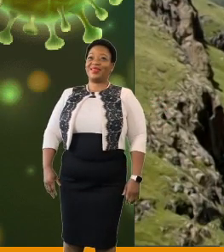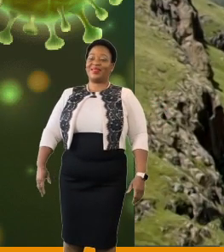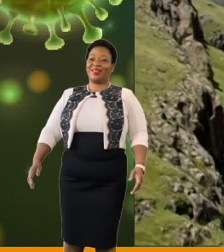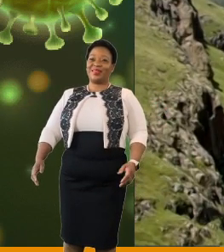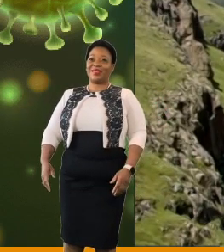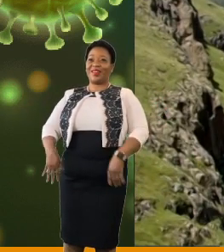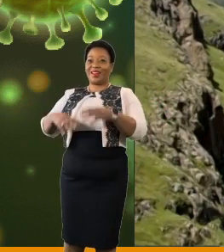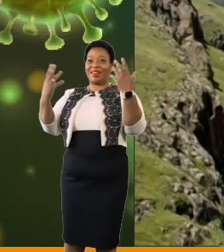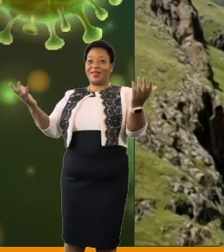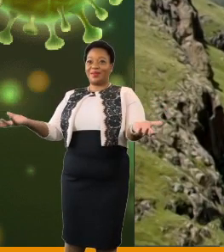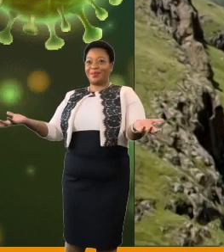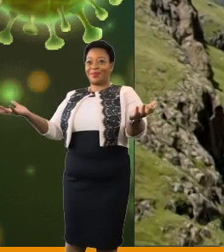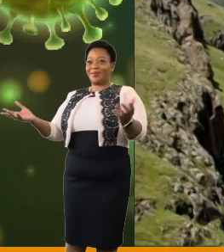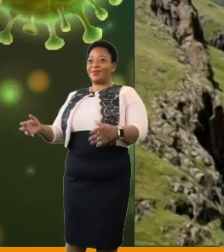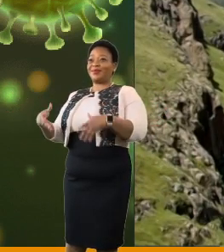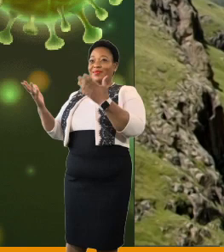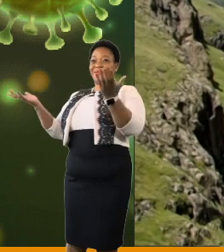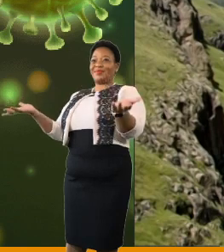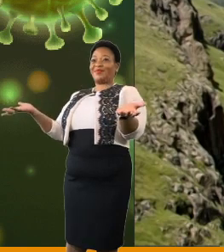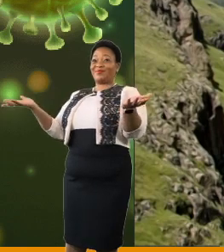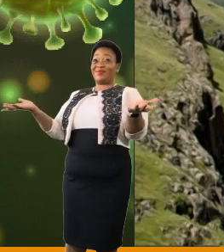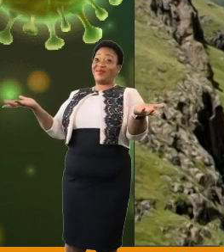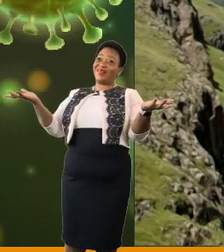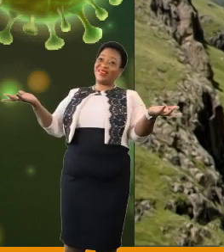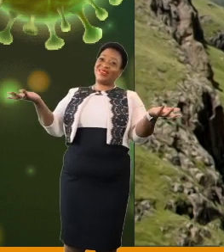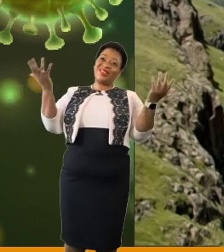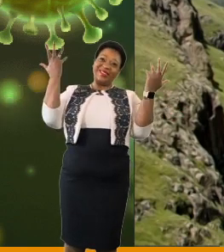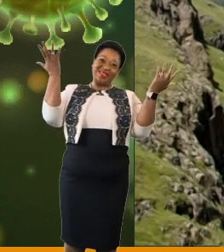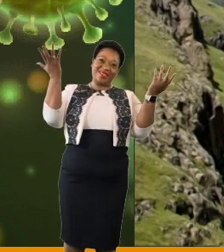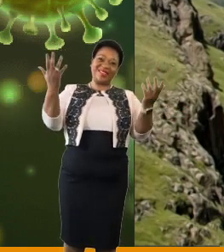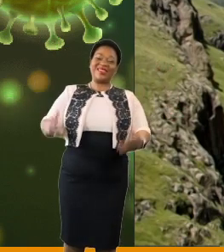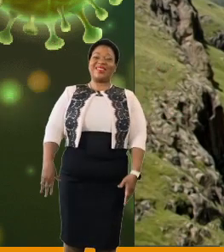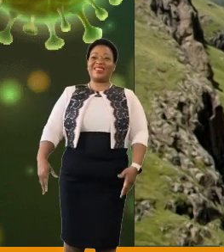support on that side. Tulani, are you able to join us?